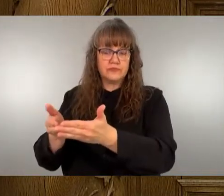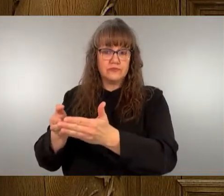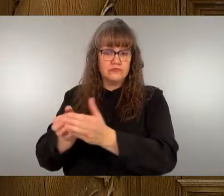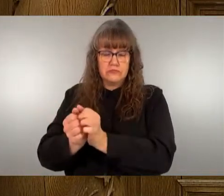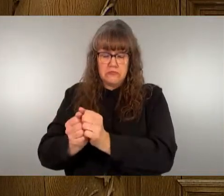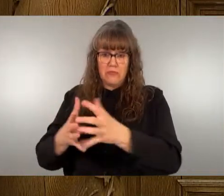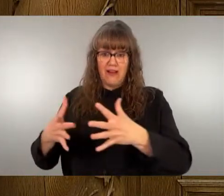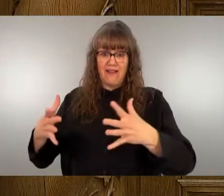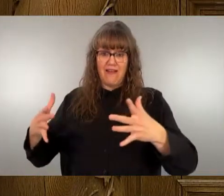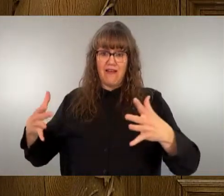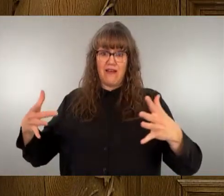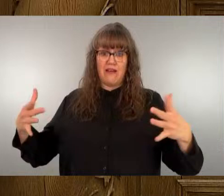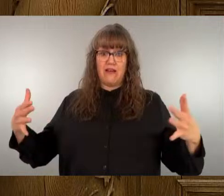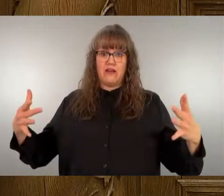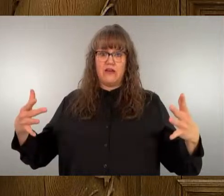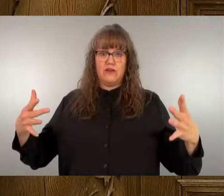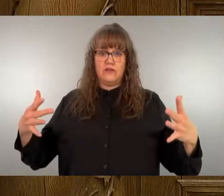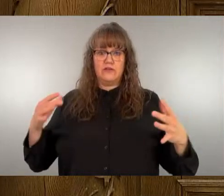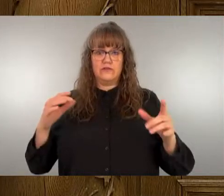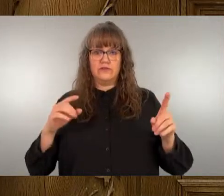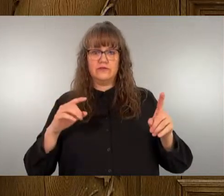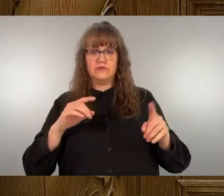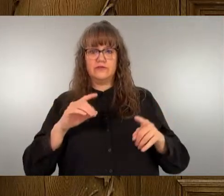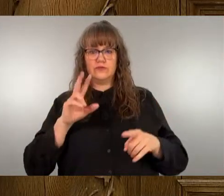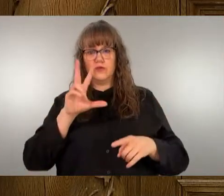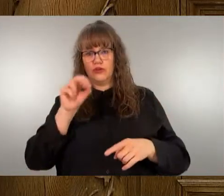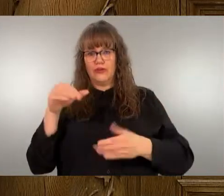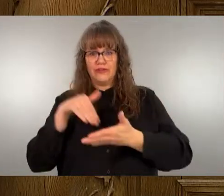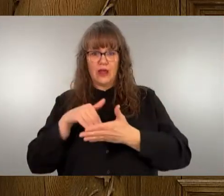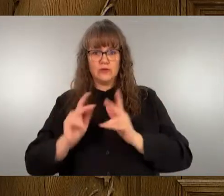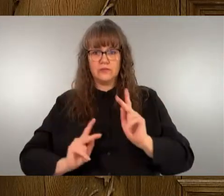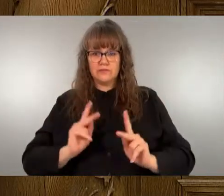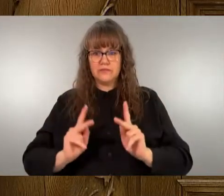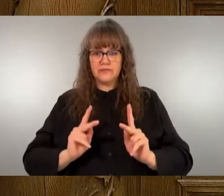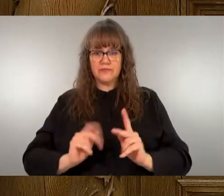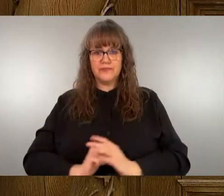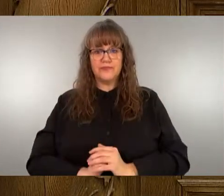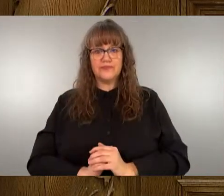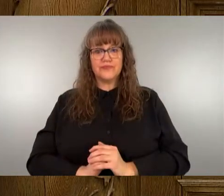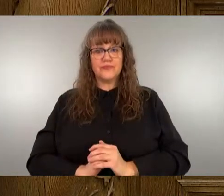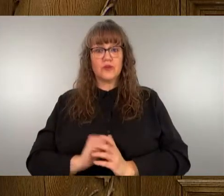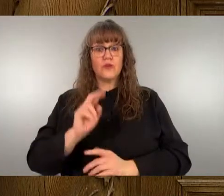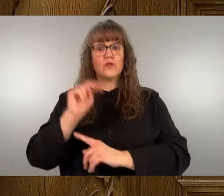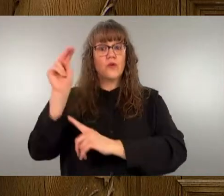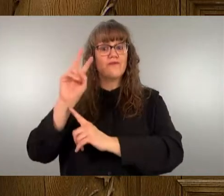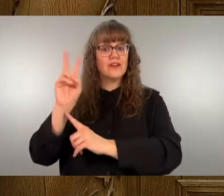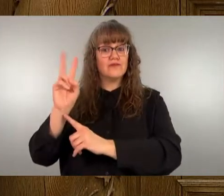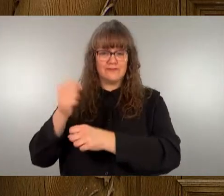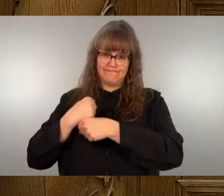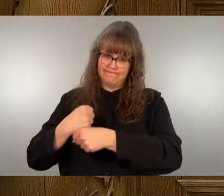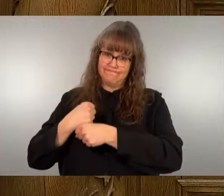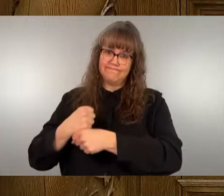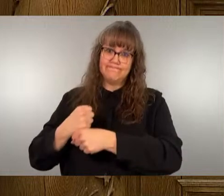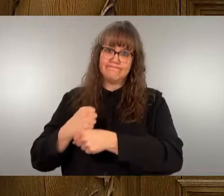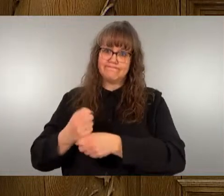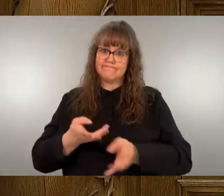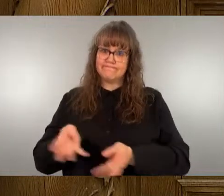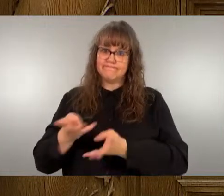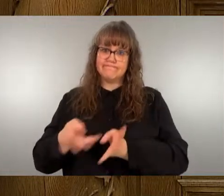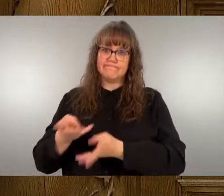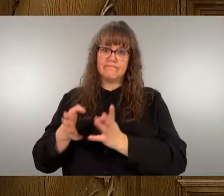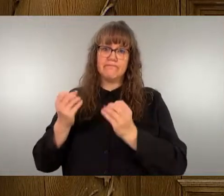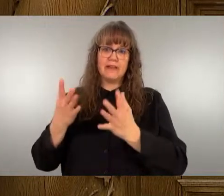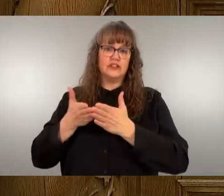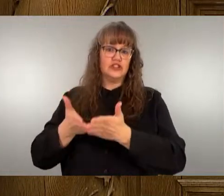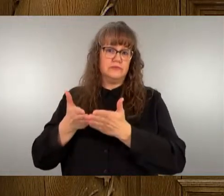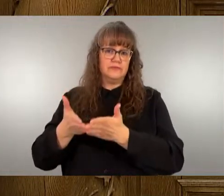The shipyard in North Vancouver produced nearly half of all cargo ships, delivering Allied supplies and raw goods to